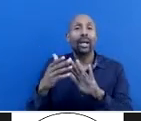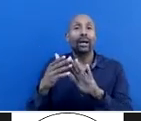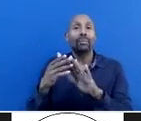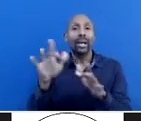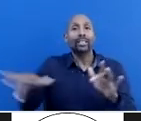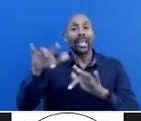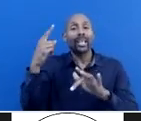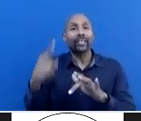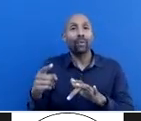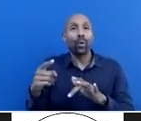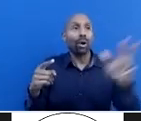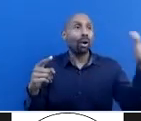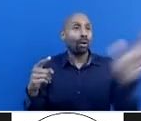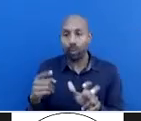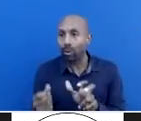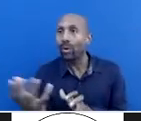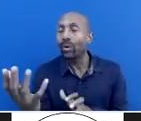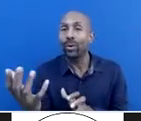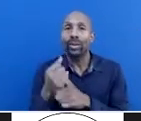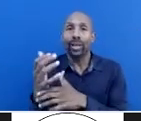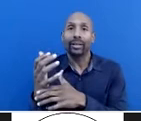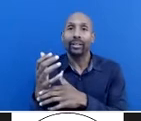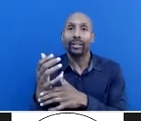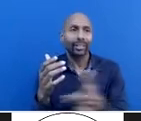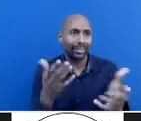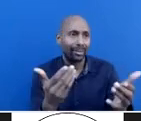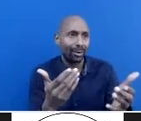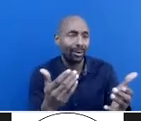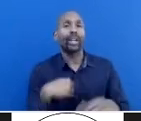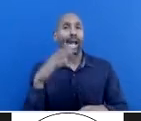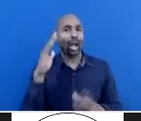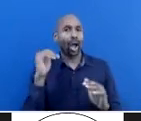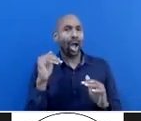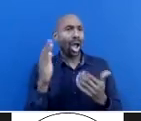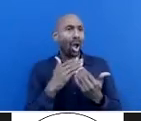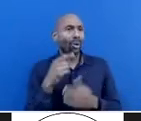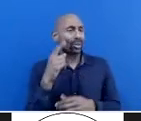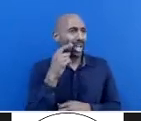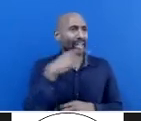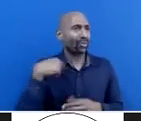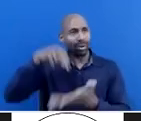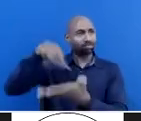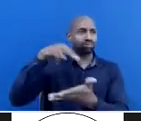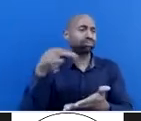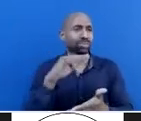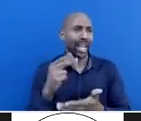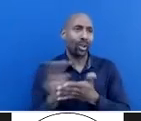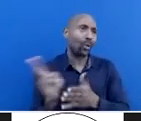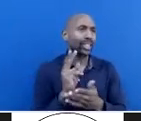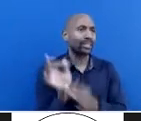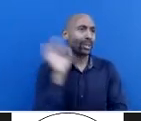No, I almost thought you were going to get the Holy Spirit there for a minute. So you got